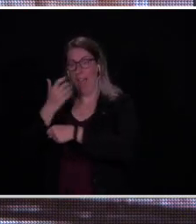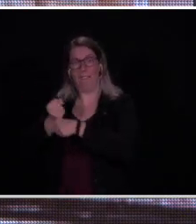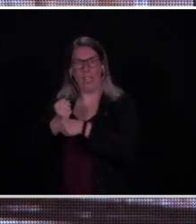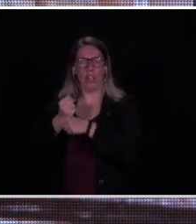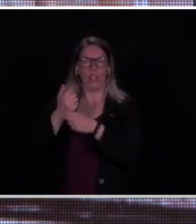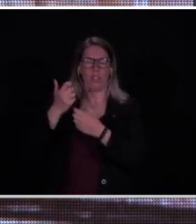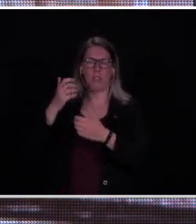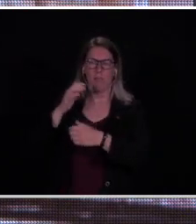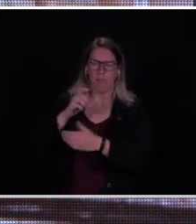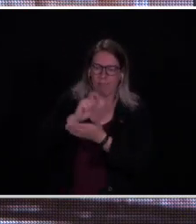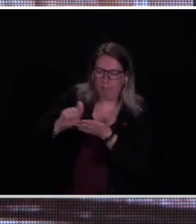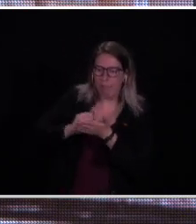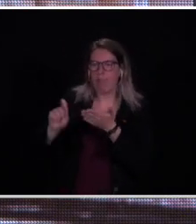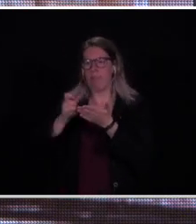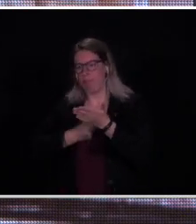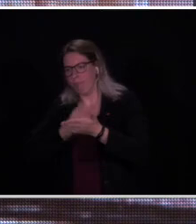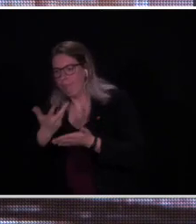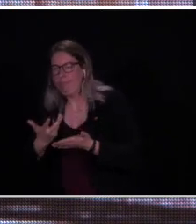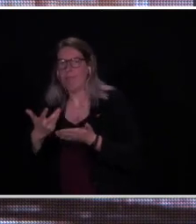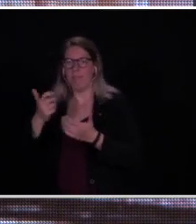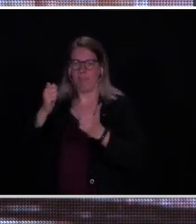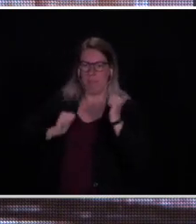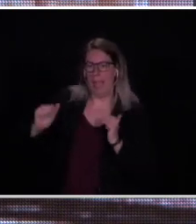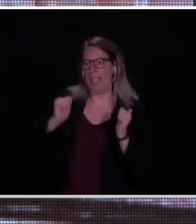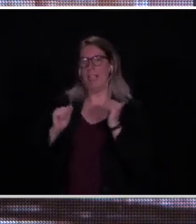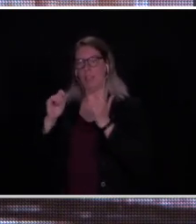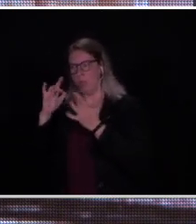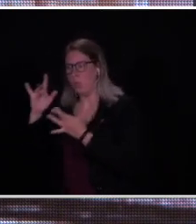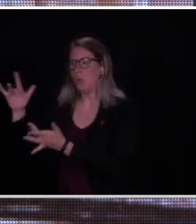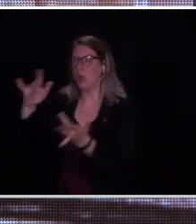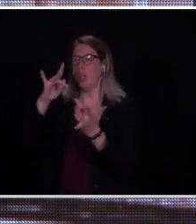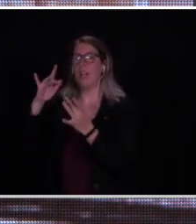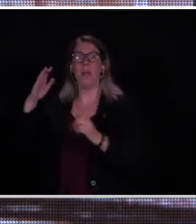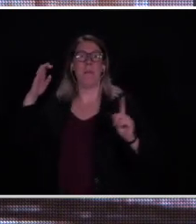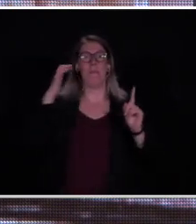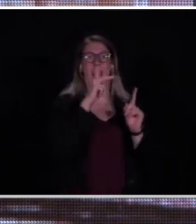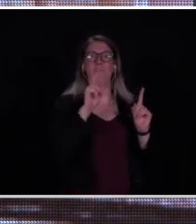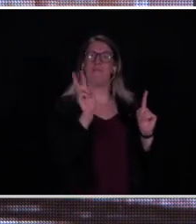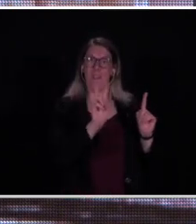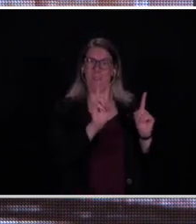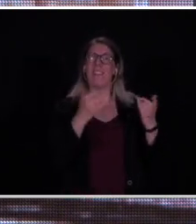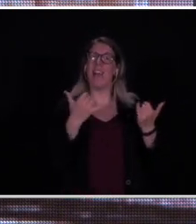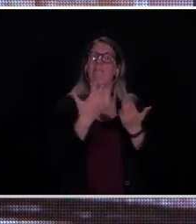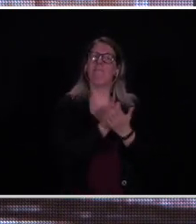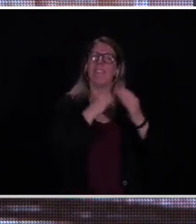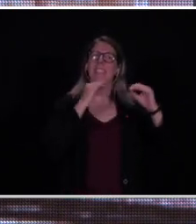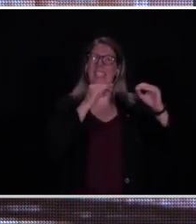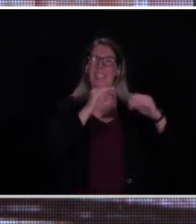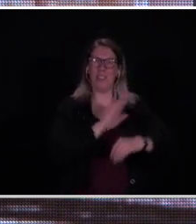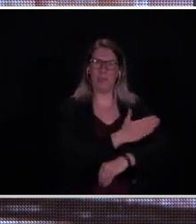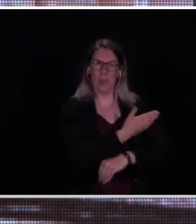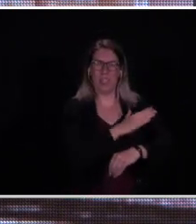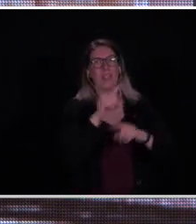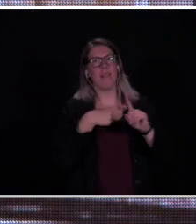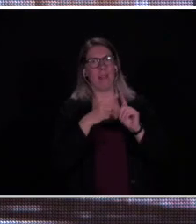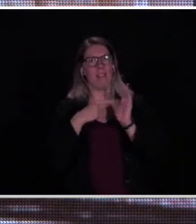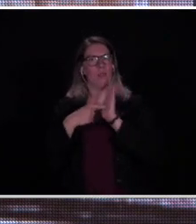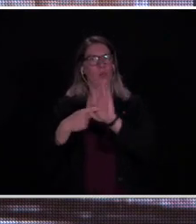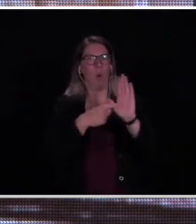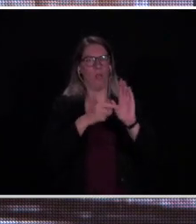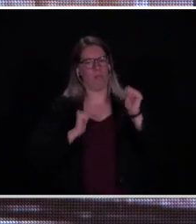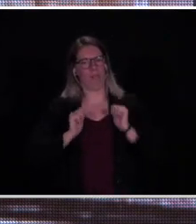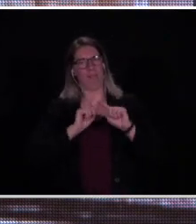recording, songwriting, and playing before coming back to Vancouver, where he now teaches music and plays all over town.